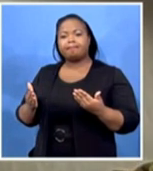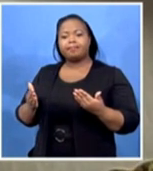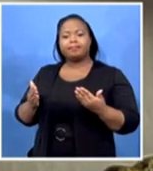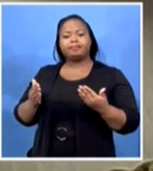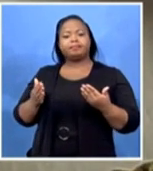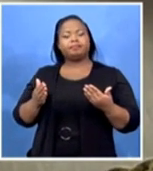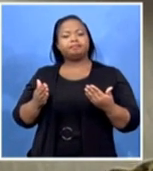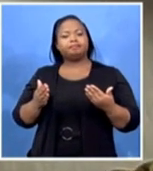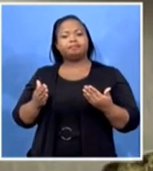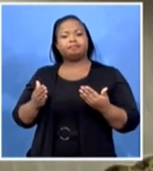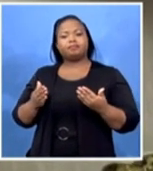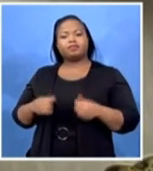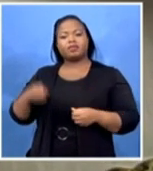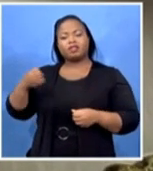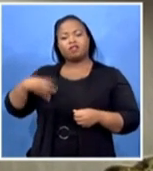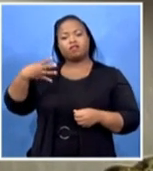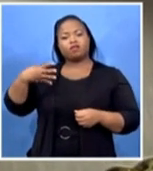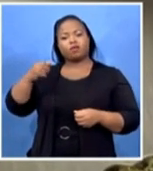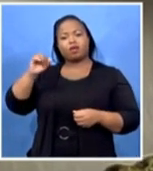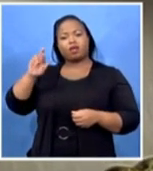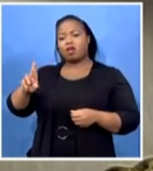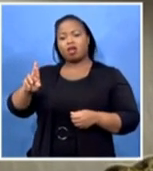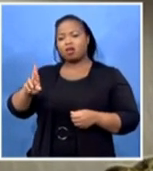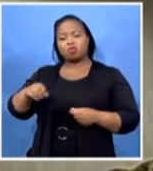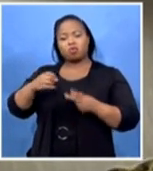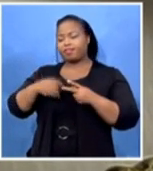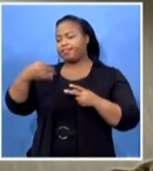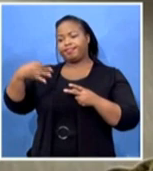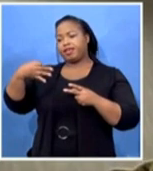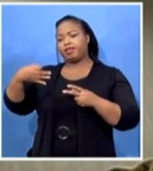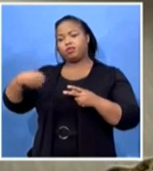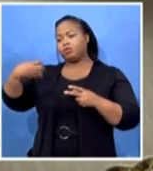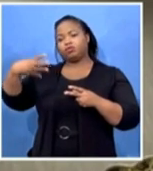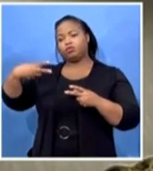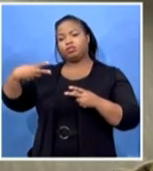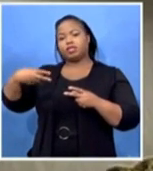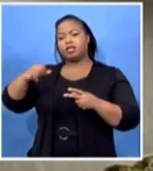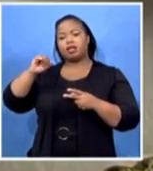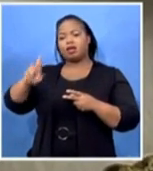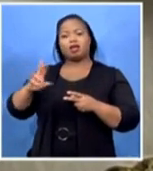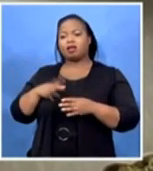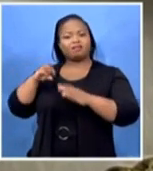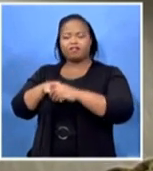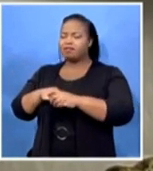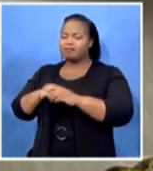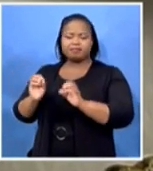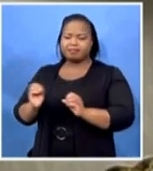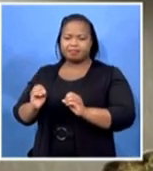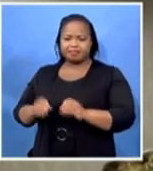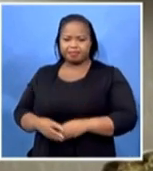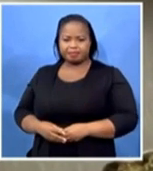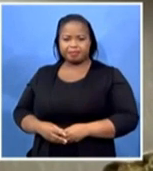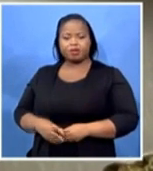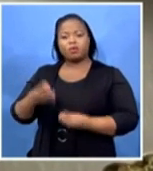industrial or even third or even second industrial revolution. With other commercial farmers, they